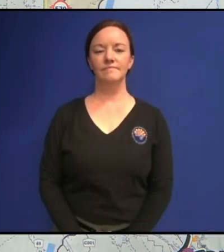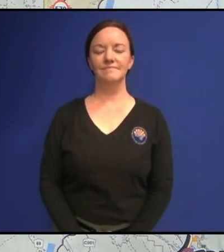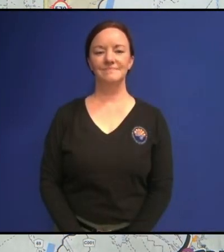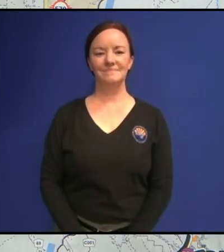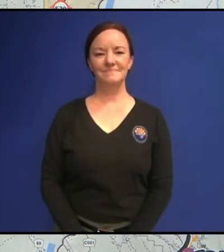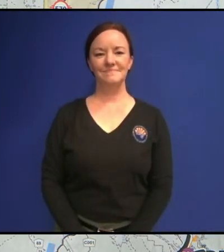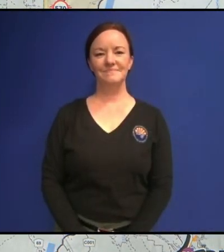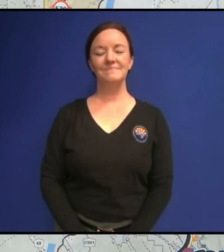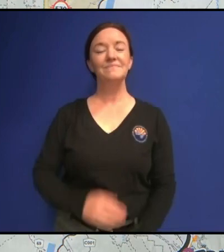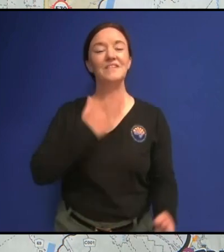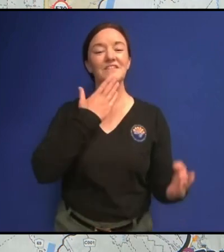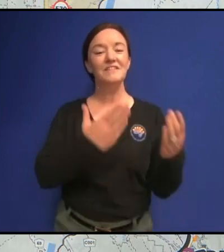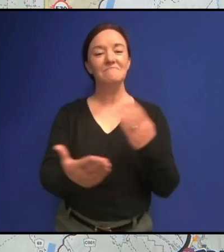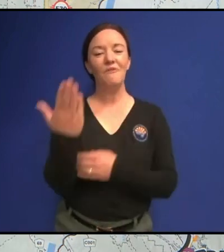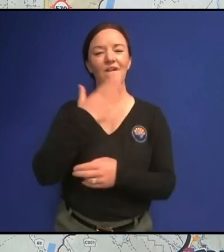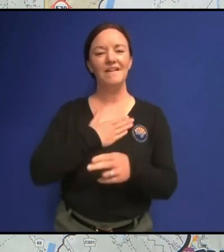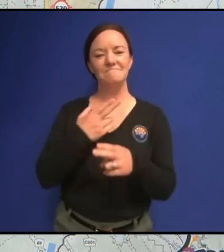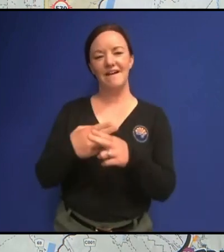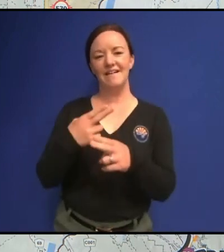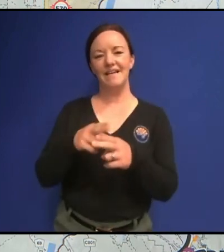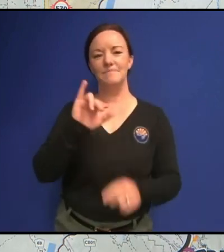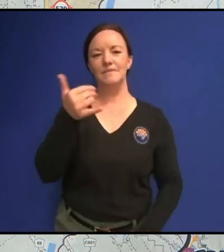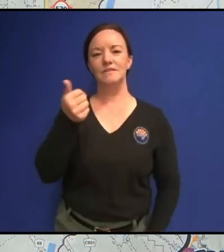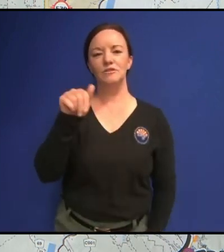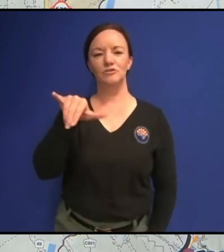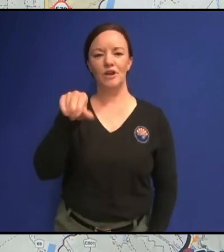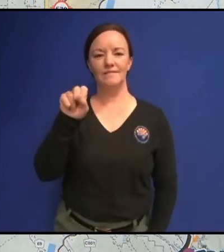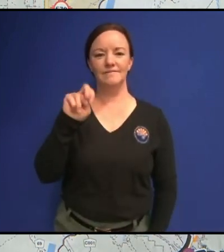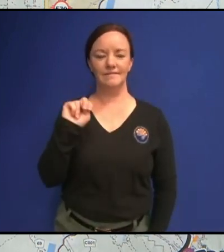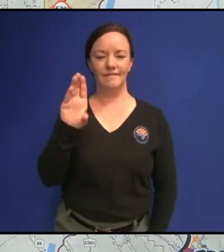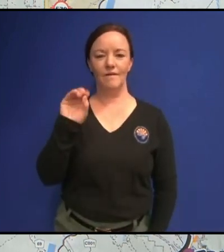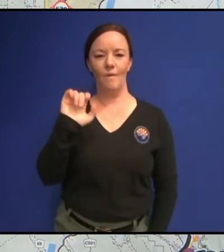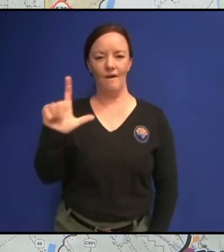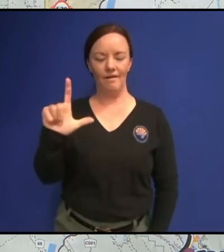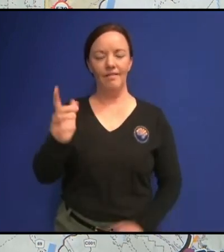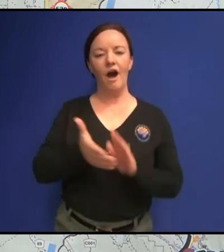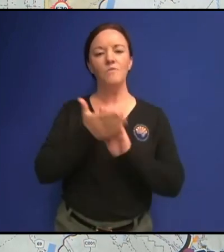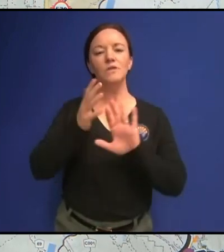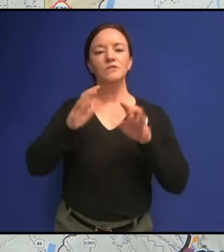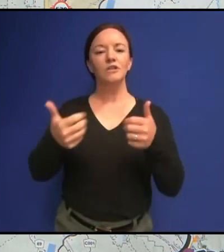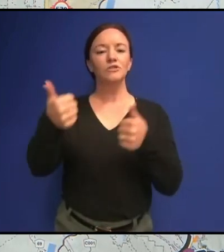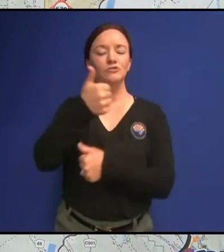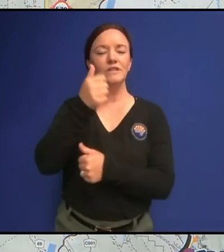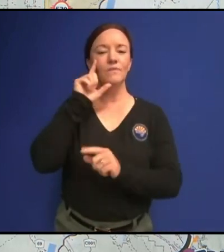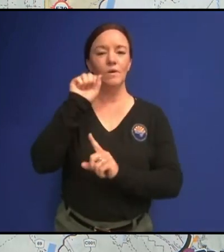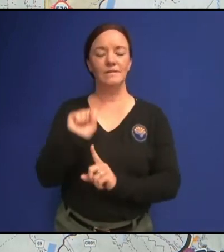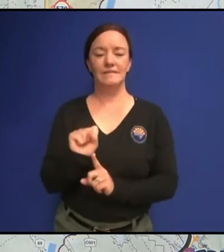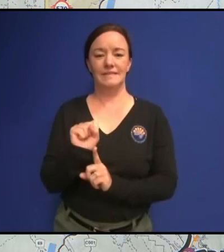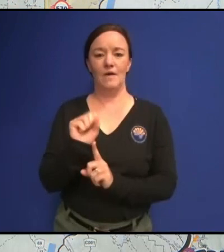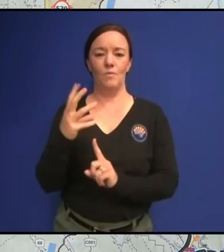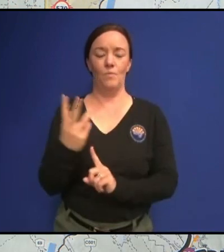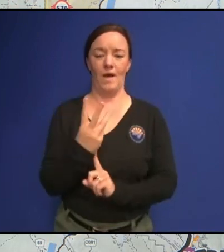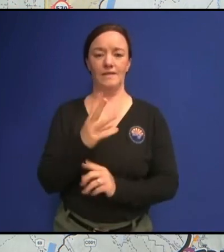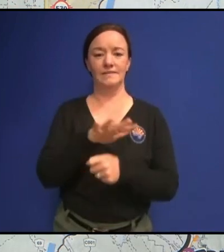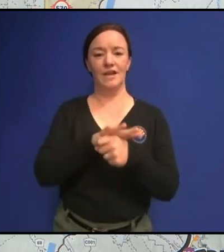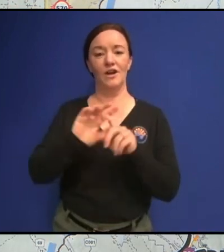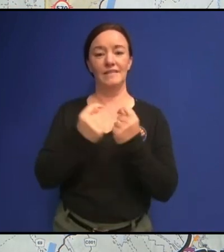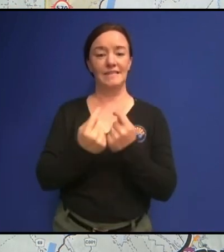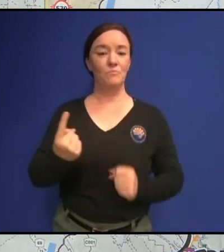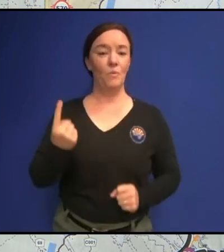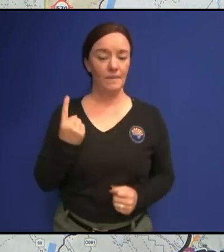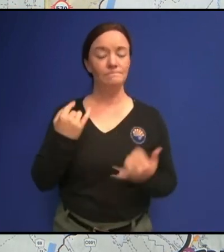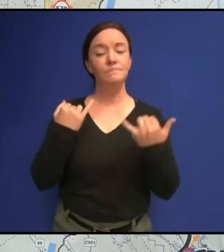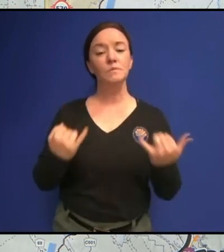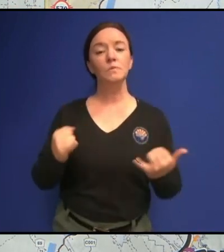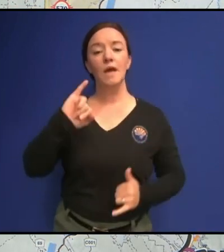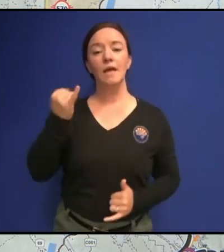Yeah, good morning. My name is Jason Coyle, Operations Section Chief for Southwest Area Team 1. Today is June 9th, and